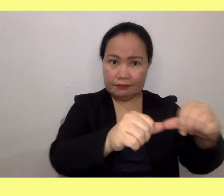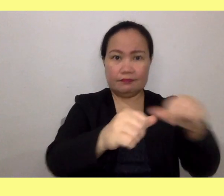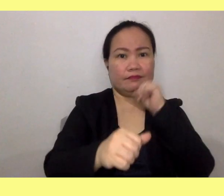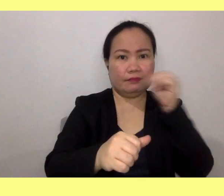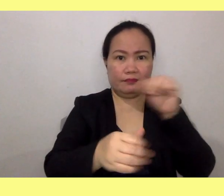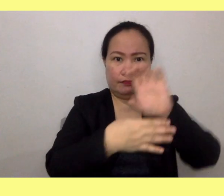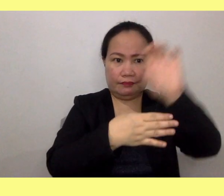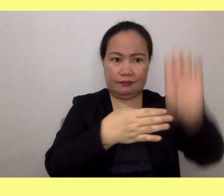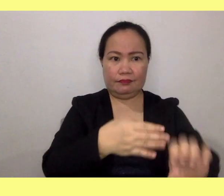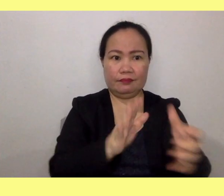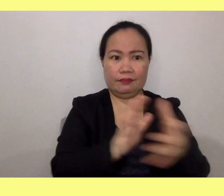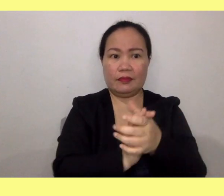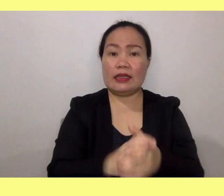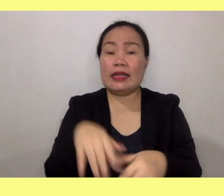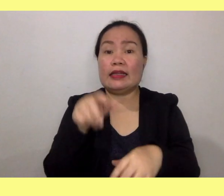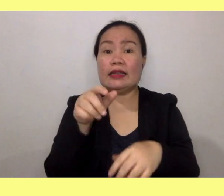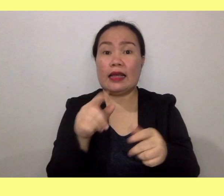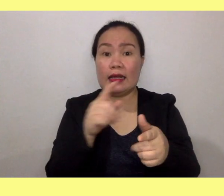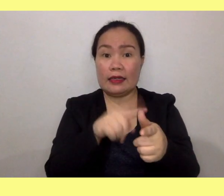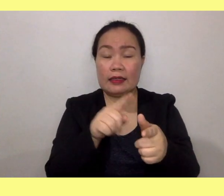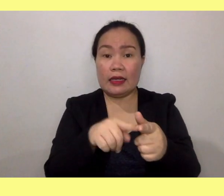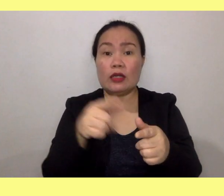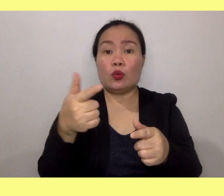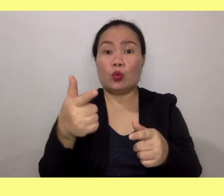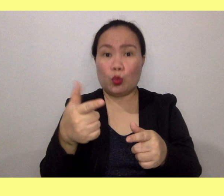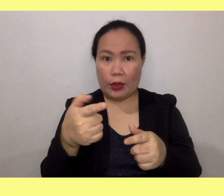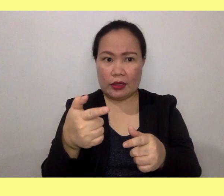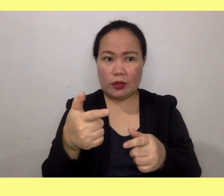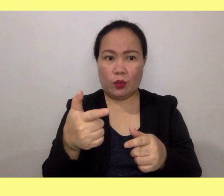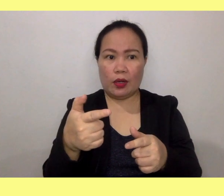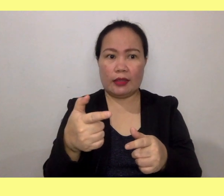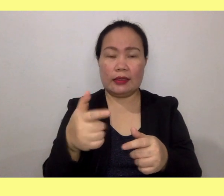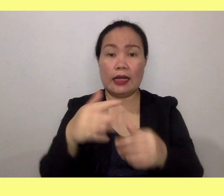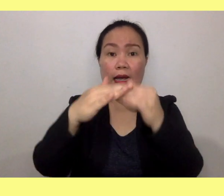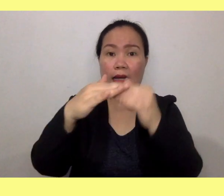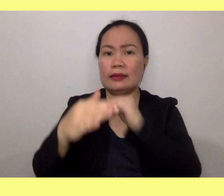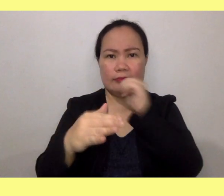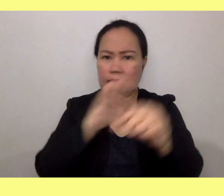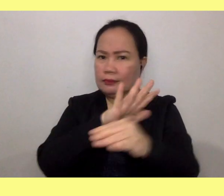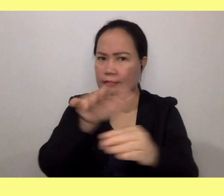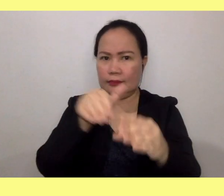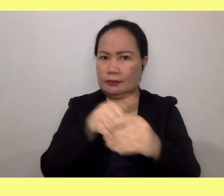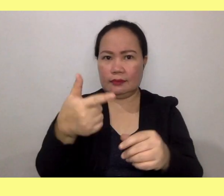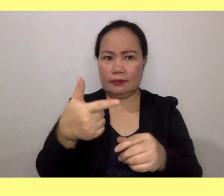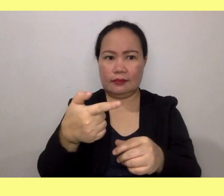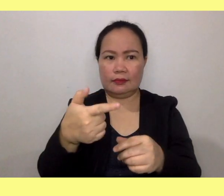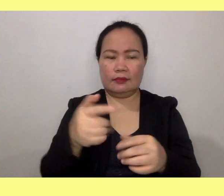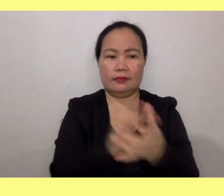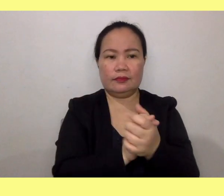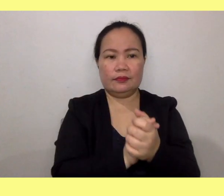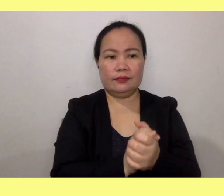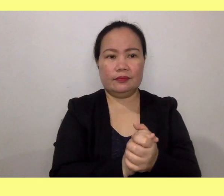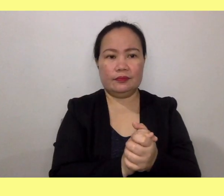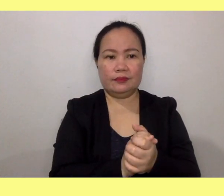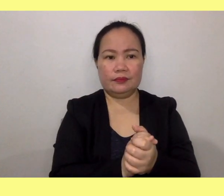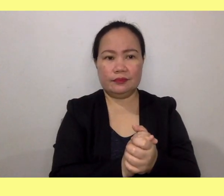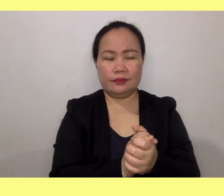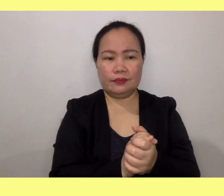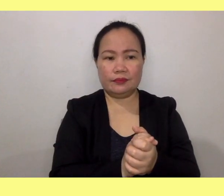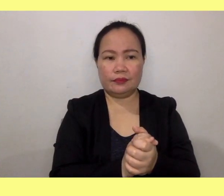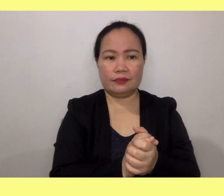hindi kasama sa solution. Kasi ang sabi, less than. Okay, so kung ipapakita mo siya into set notation or